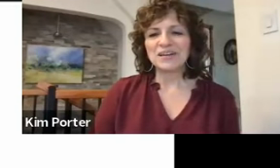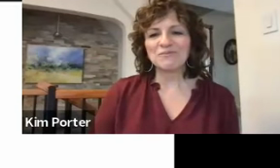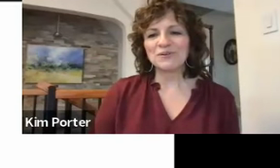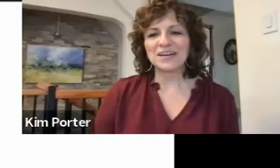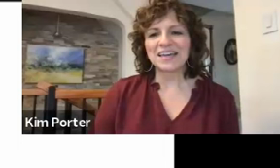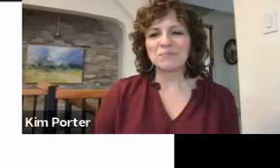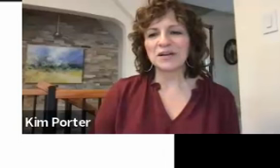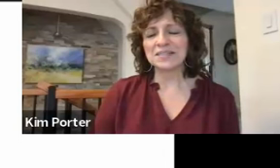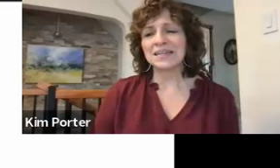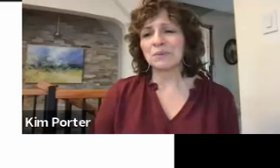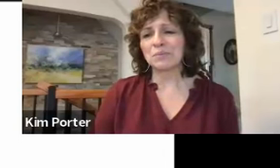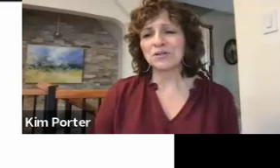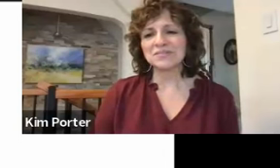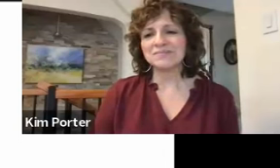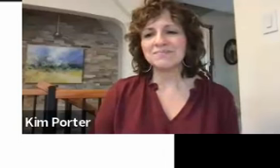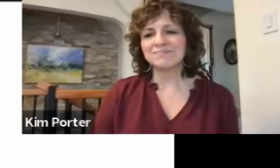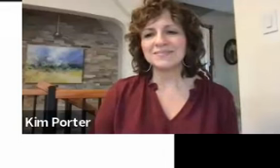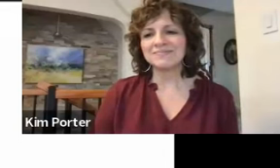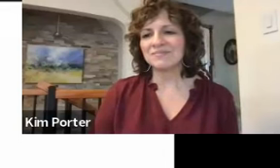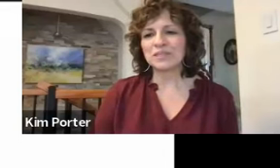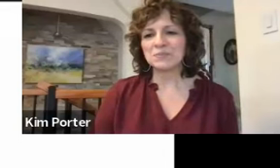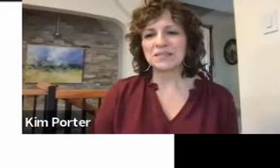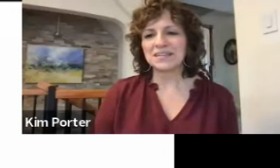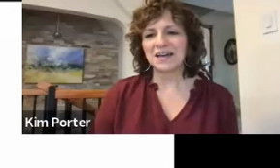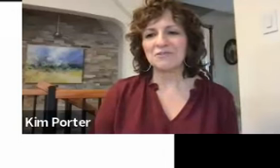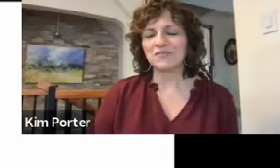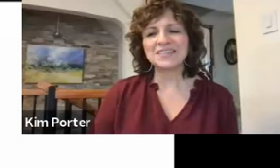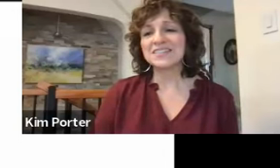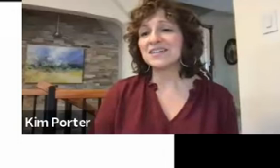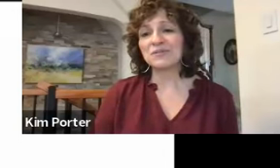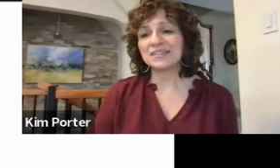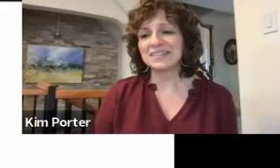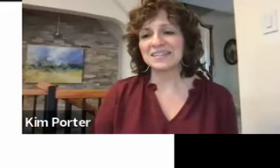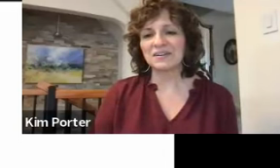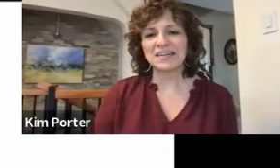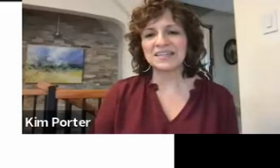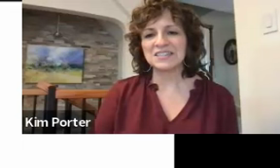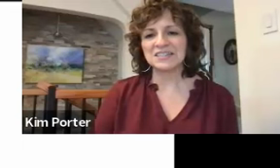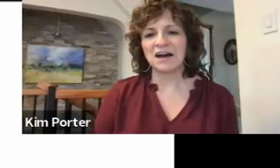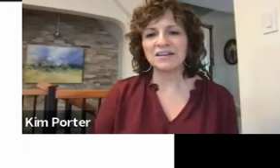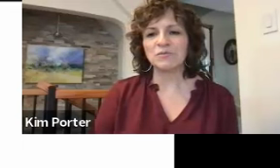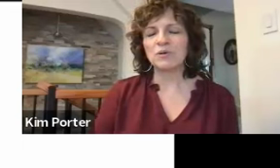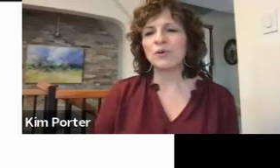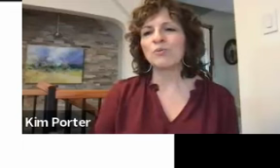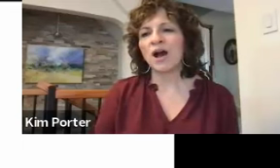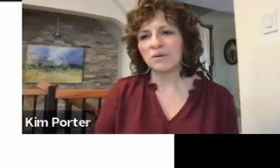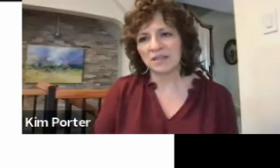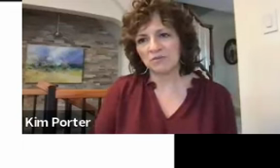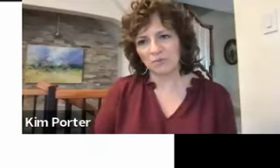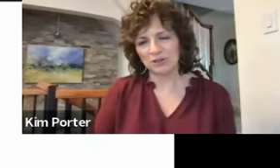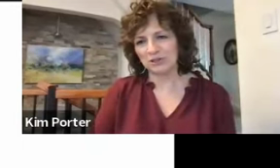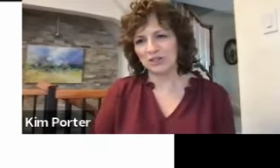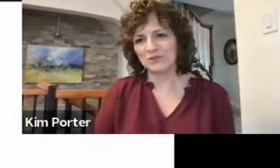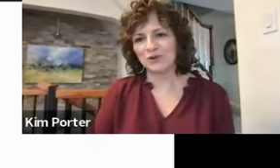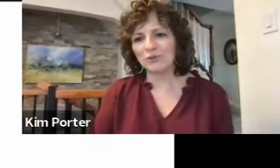right? We want to keep our kids in a bubble. Please be safe. That's just not realistic. It's just not, we're robbing